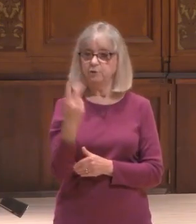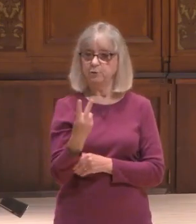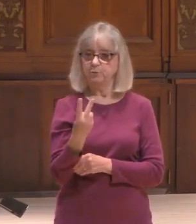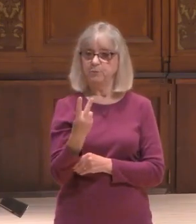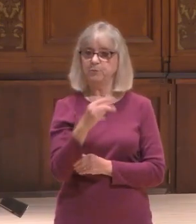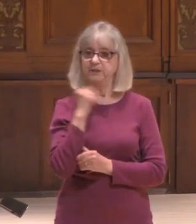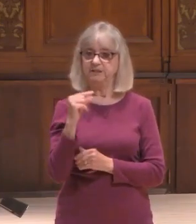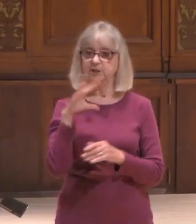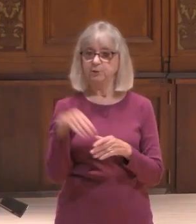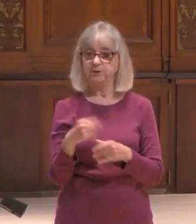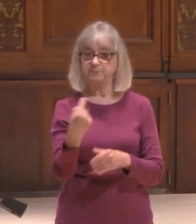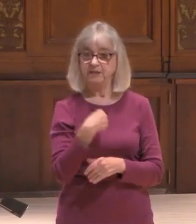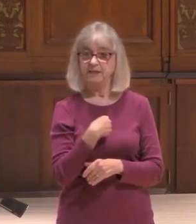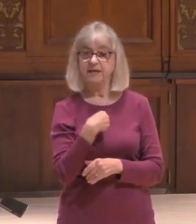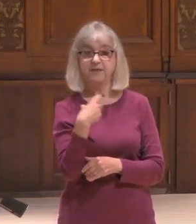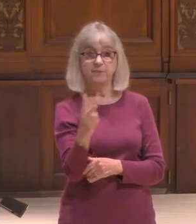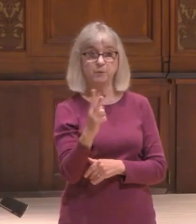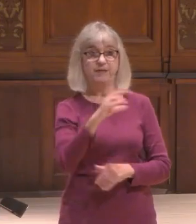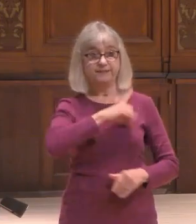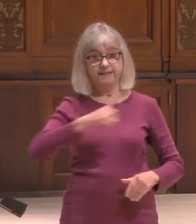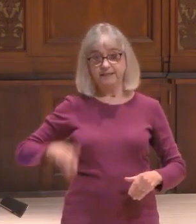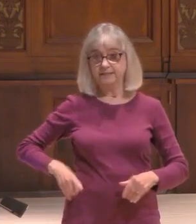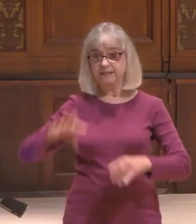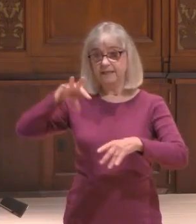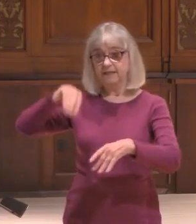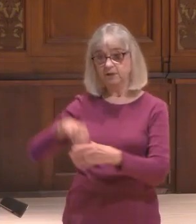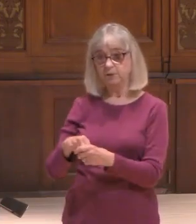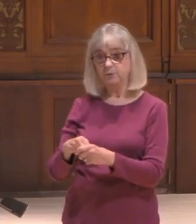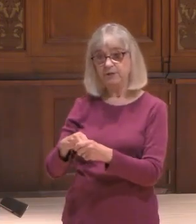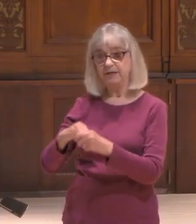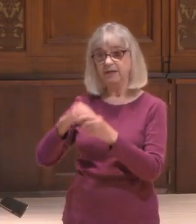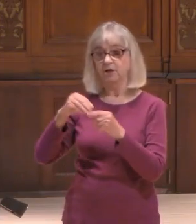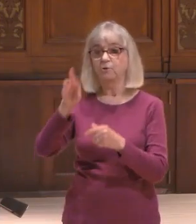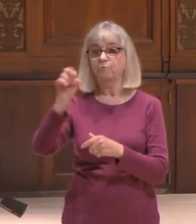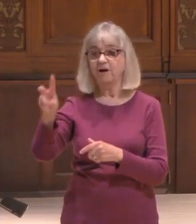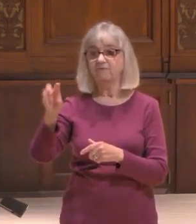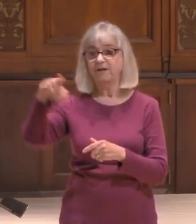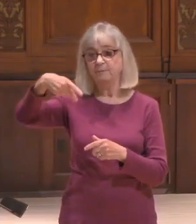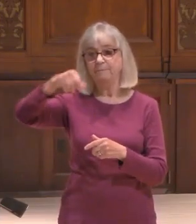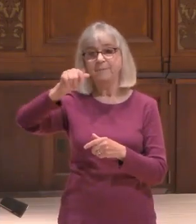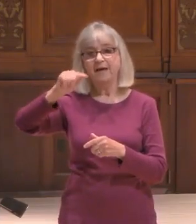me, and three deacons, including Reverend Patty LaRosa."